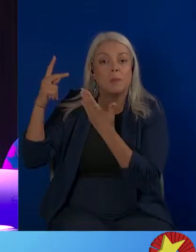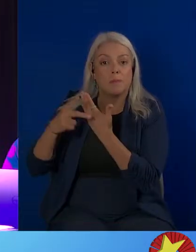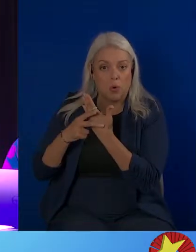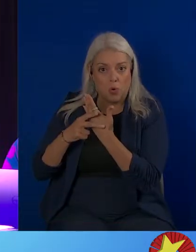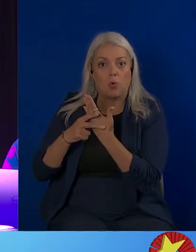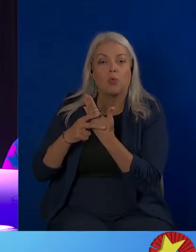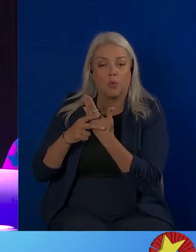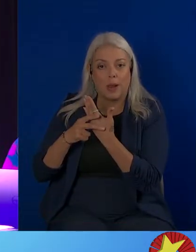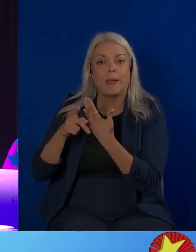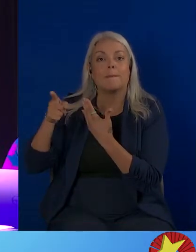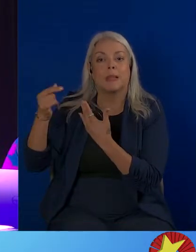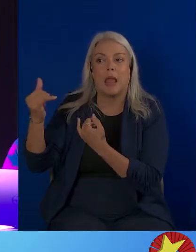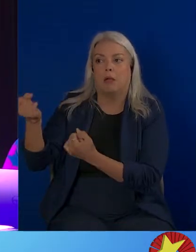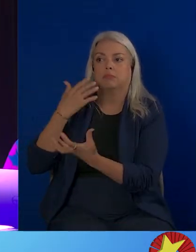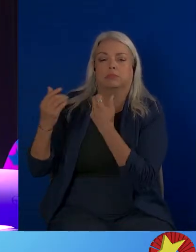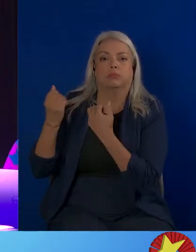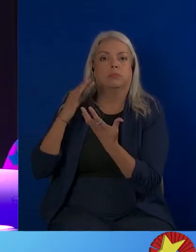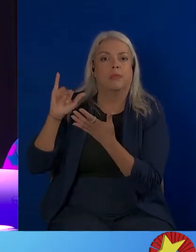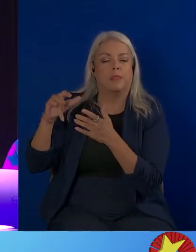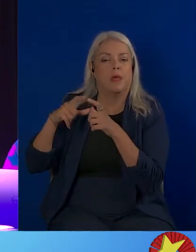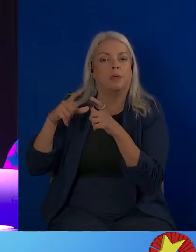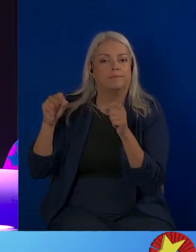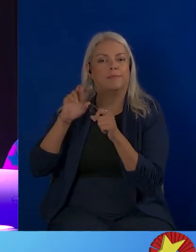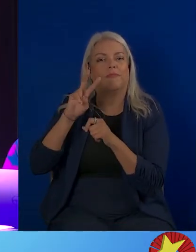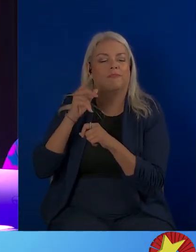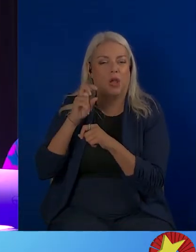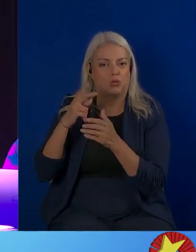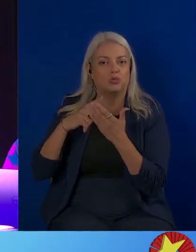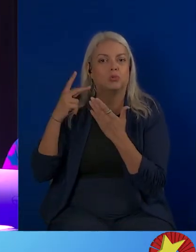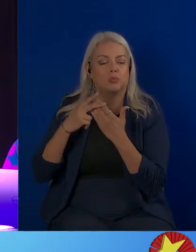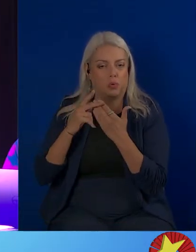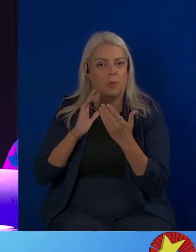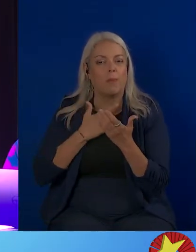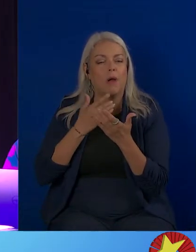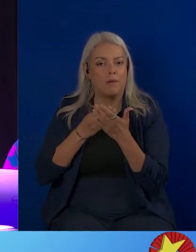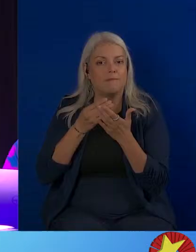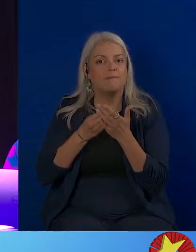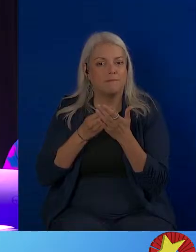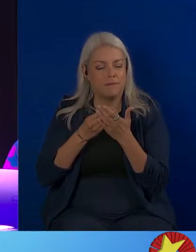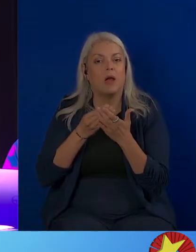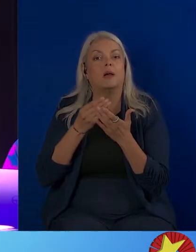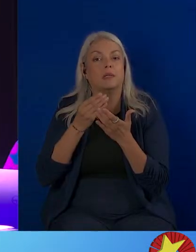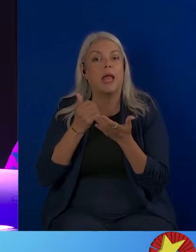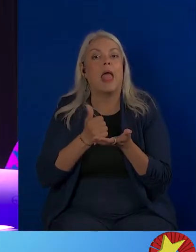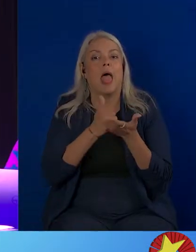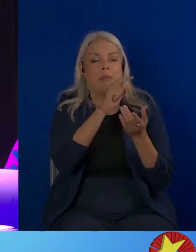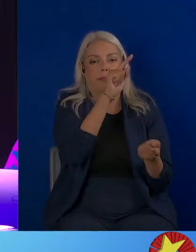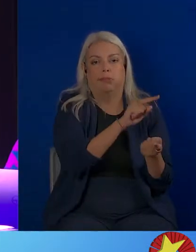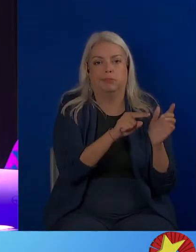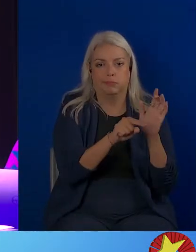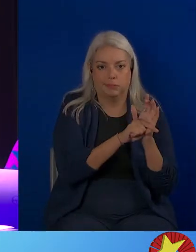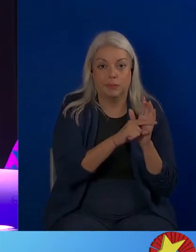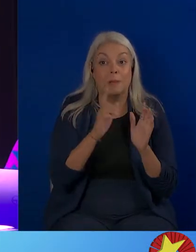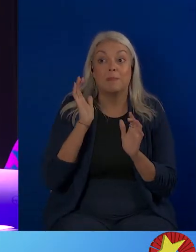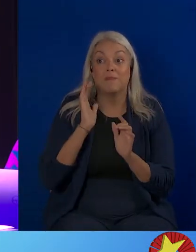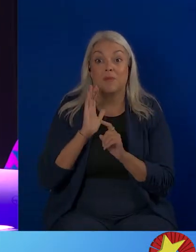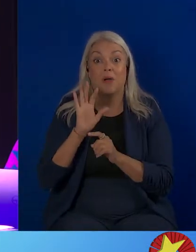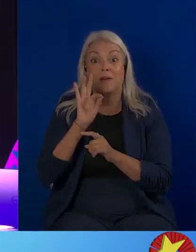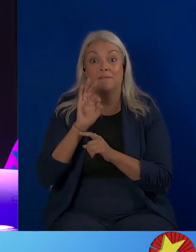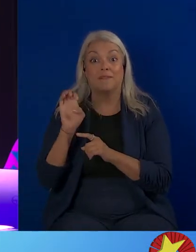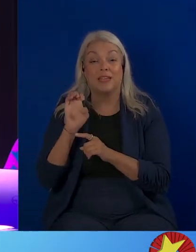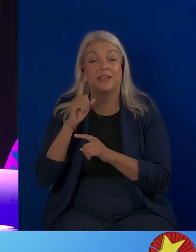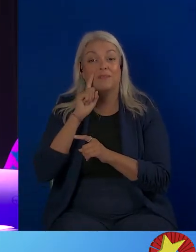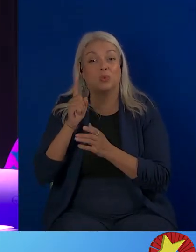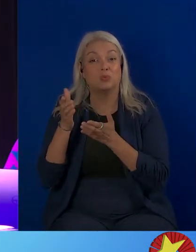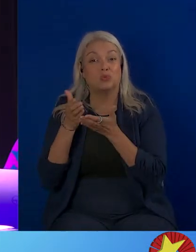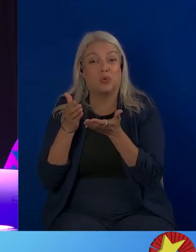anticipated due to some of the funding changes where we've changed some of our students from fee-for-service to voucher, and that came up to